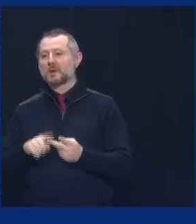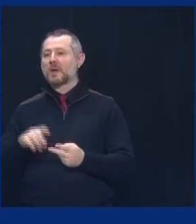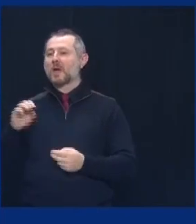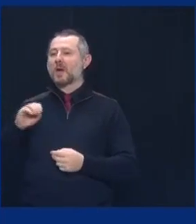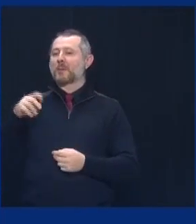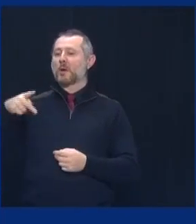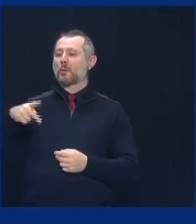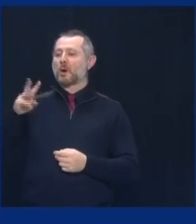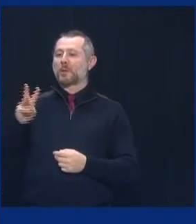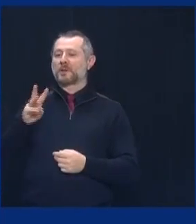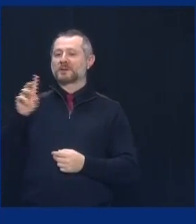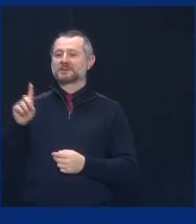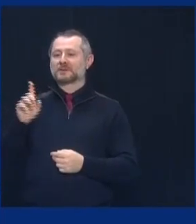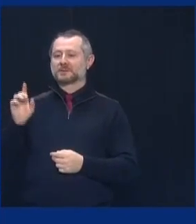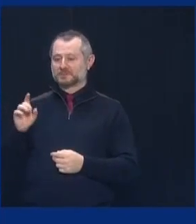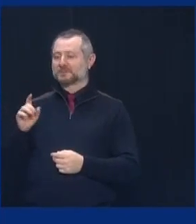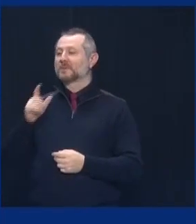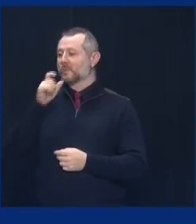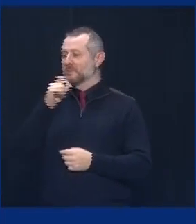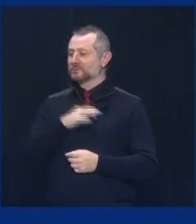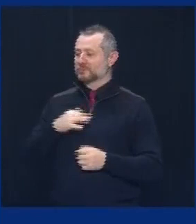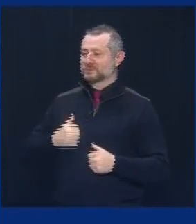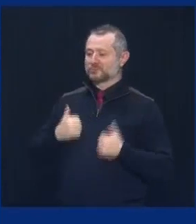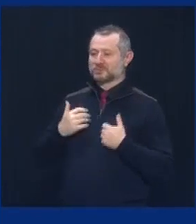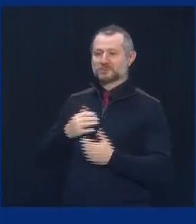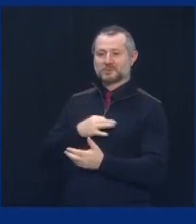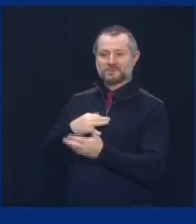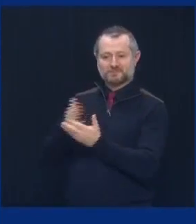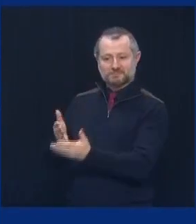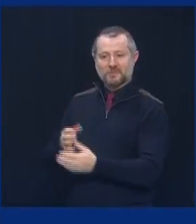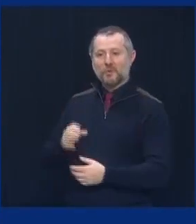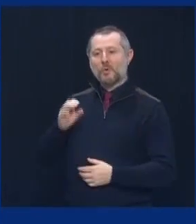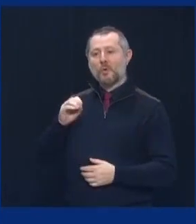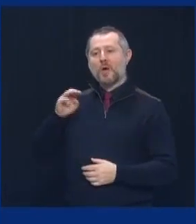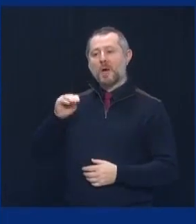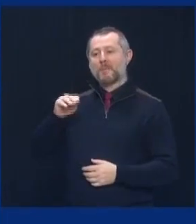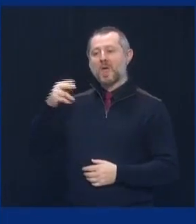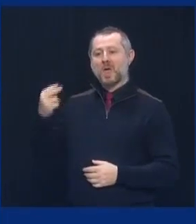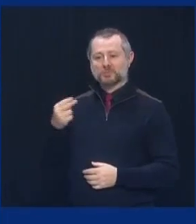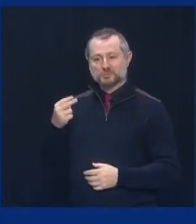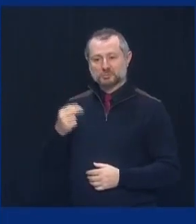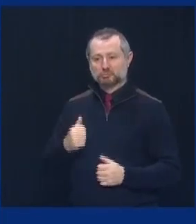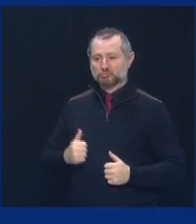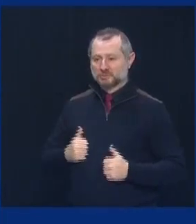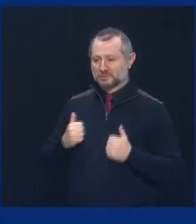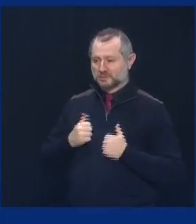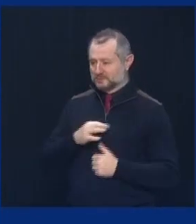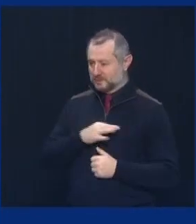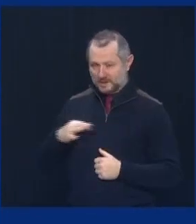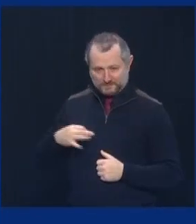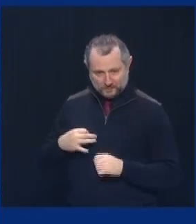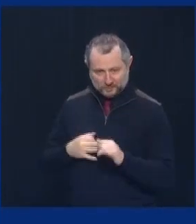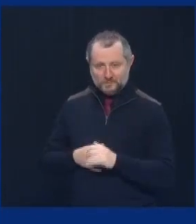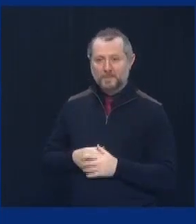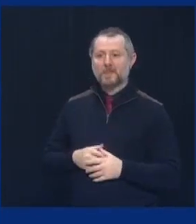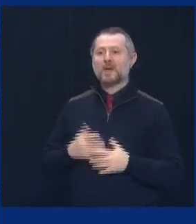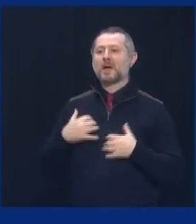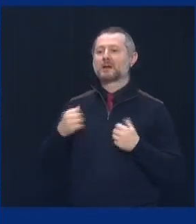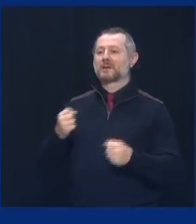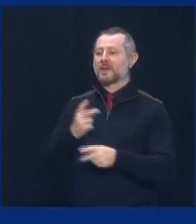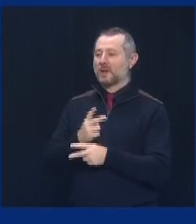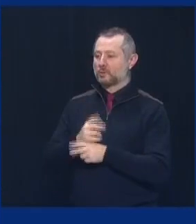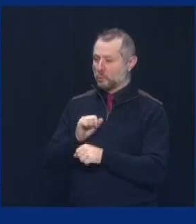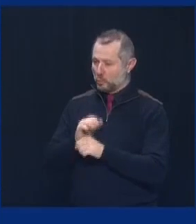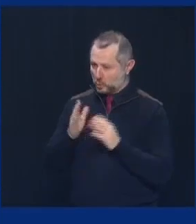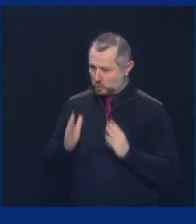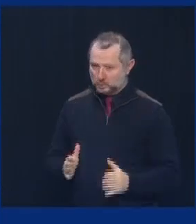OMH residents and their staff, medical examiners or healthcare workers, and some